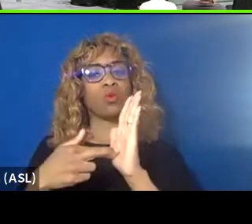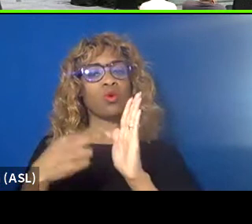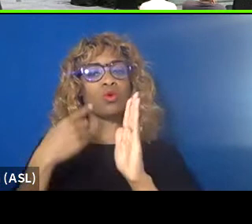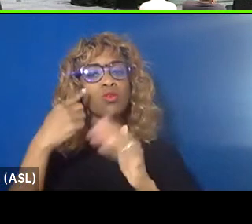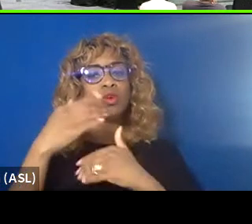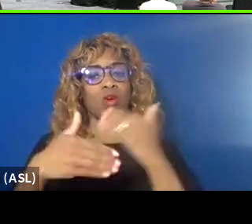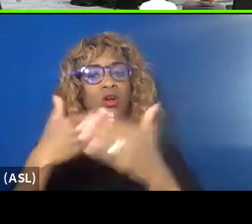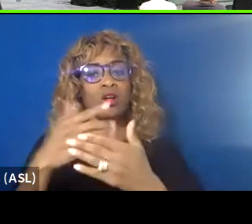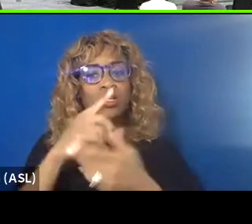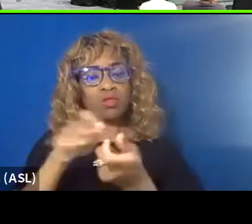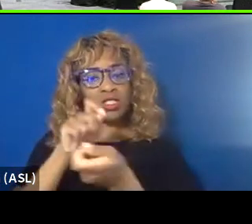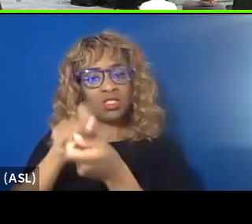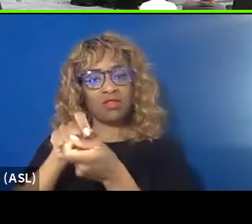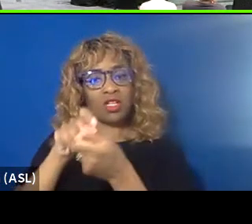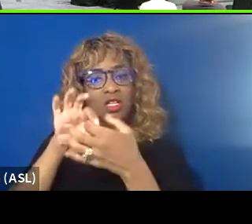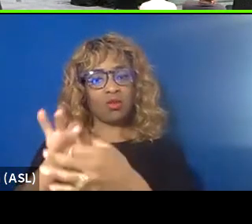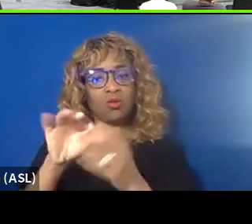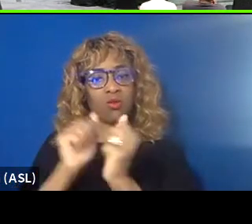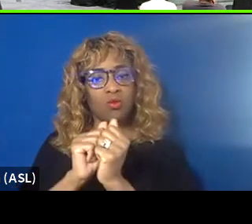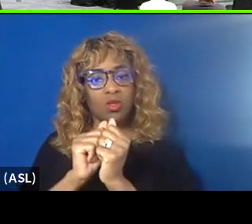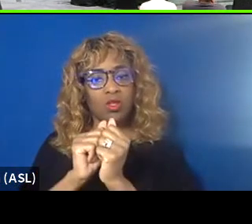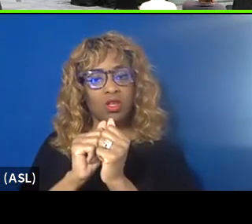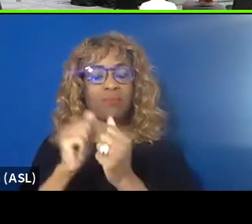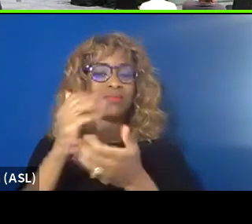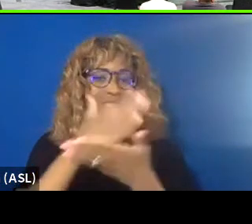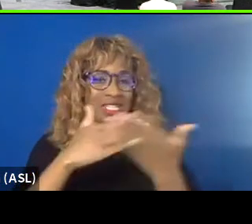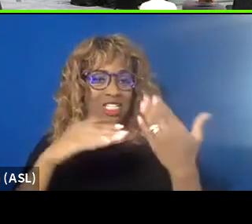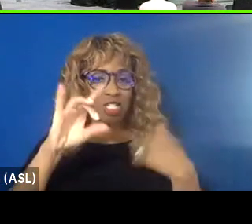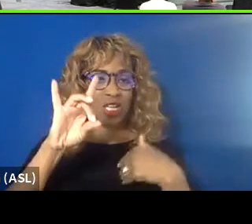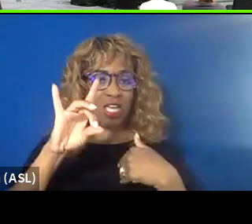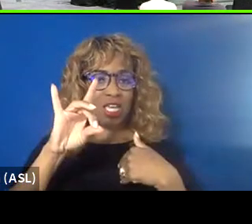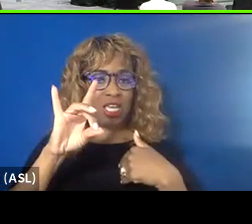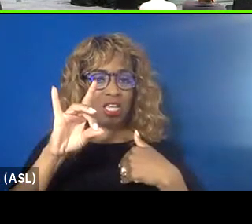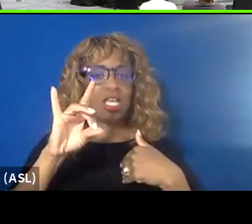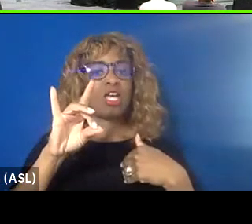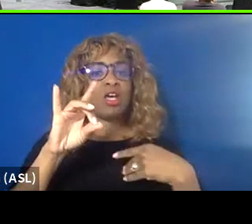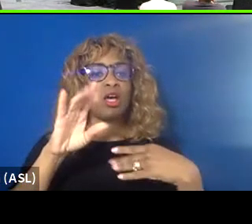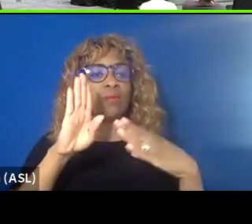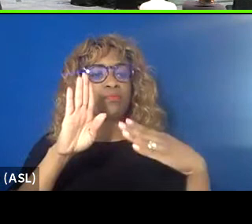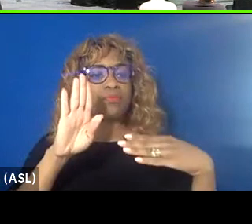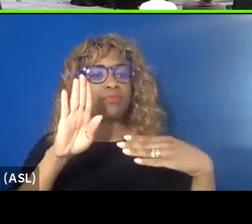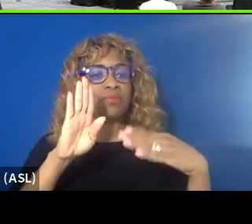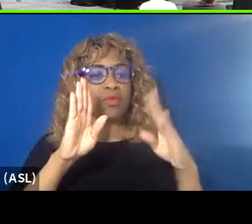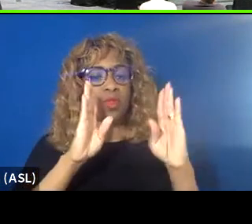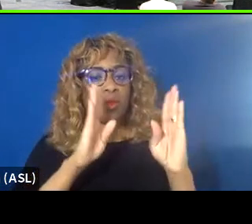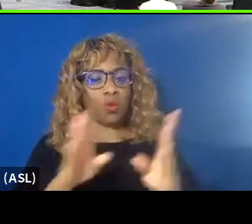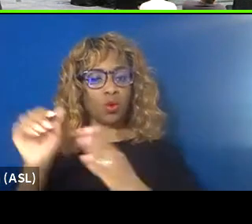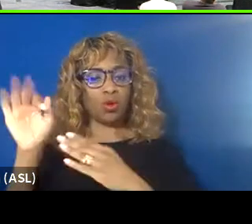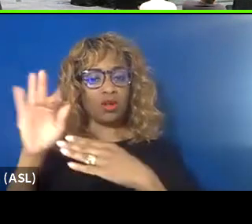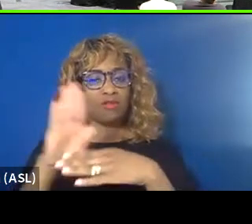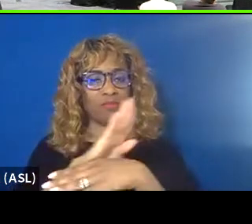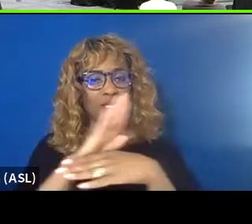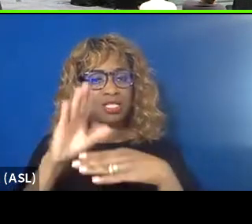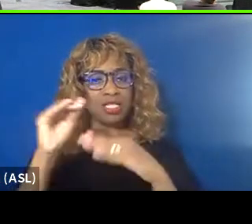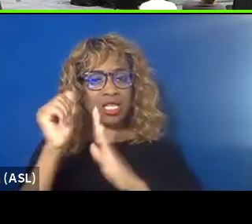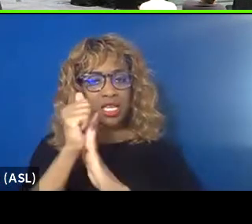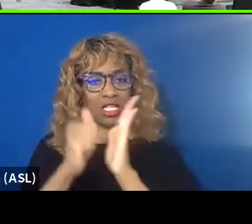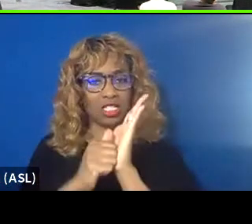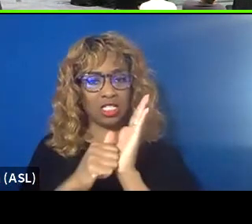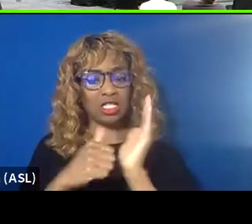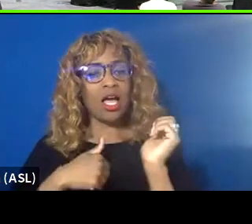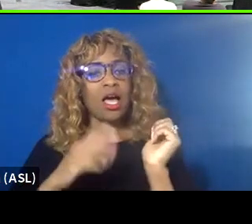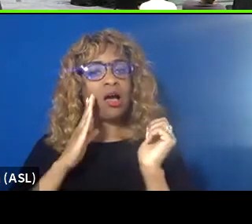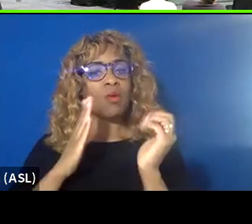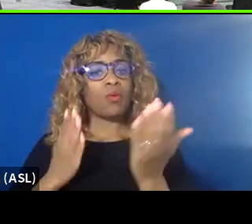procedure, specifically Section 8, Order of Business and Agenda. I would be